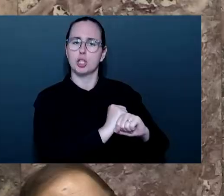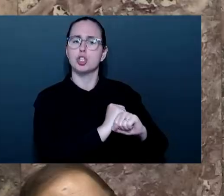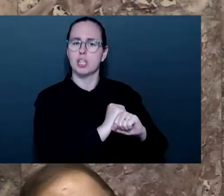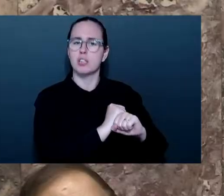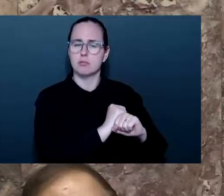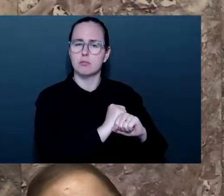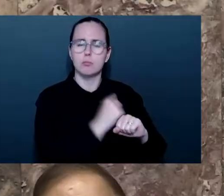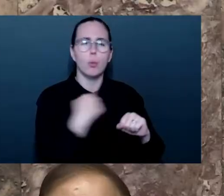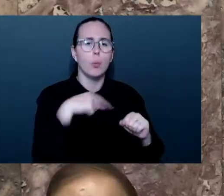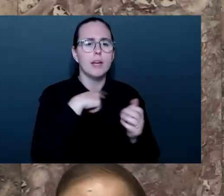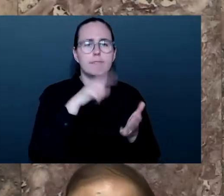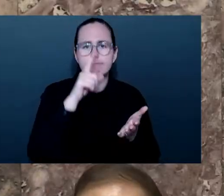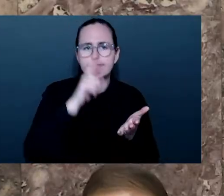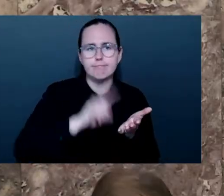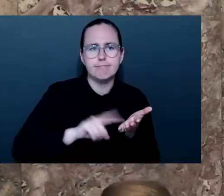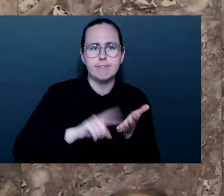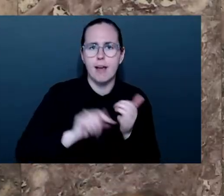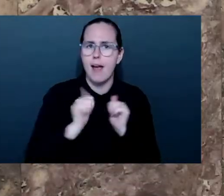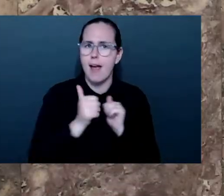to do that work. Thank you.